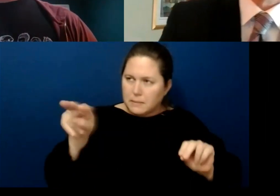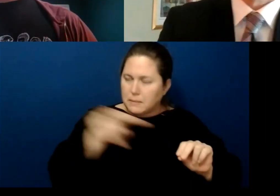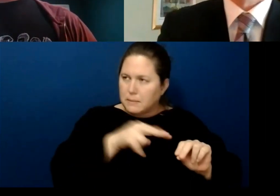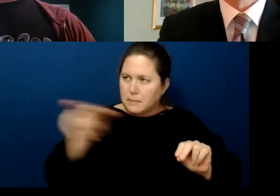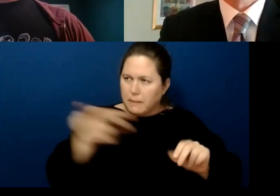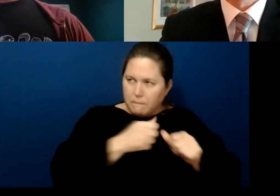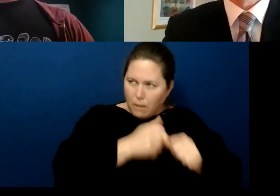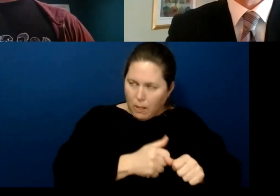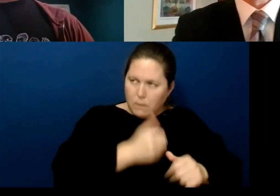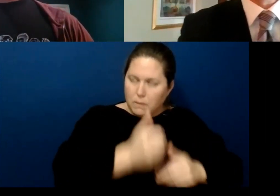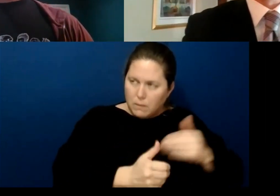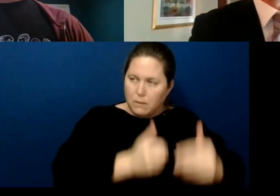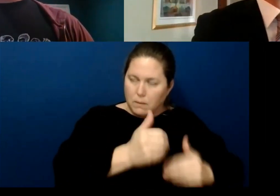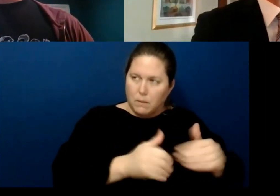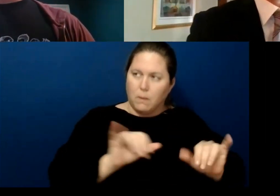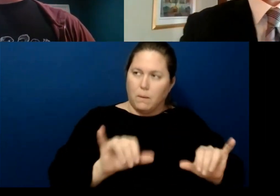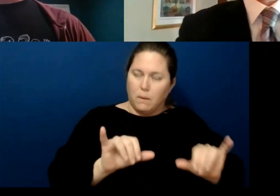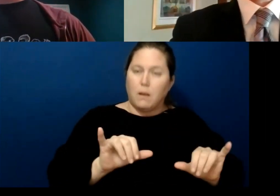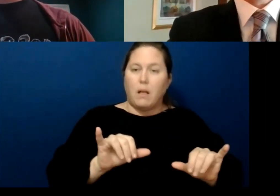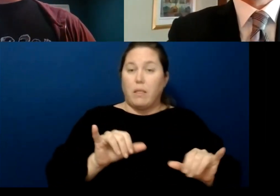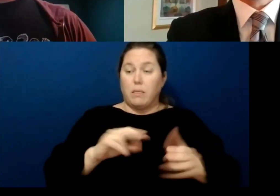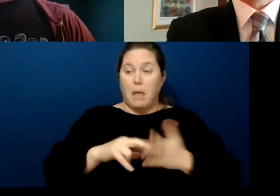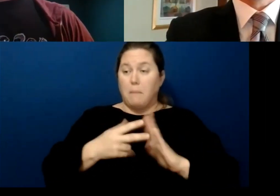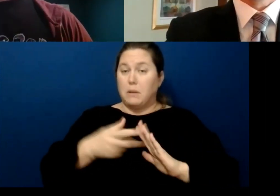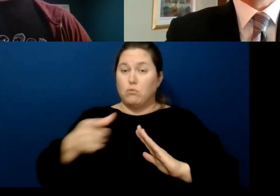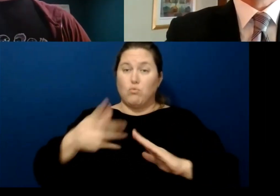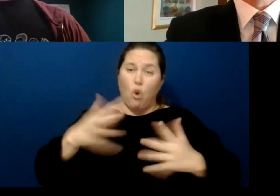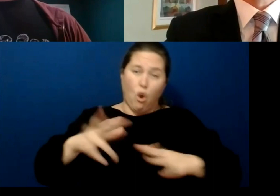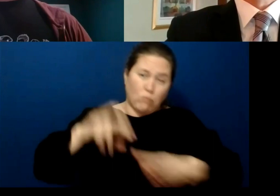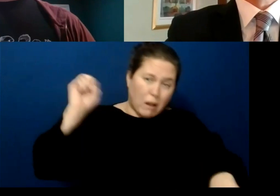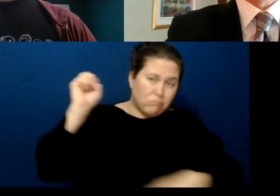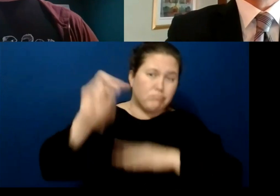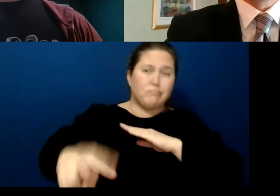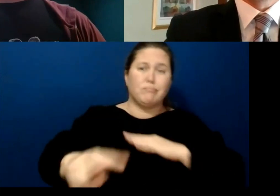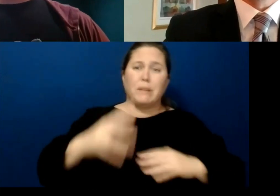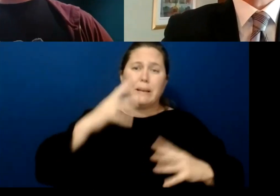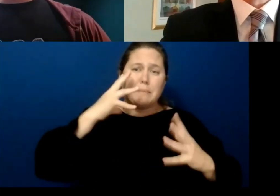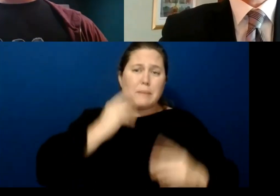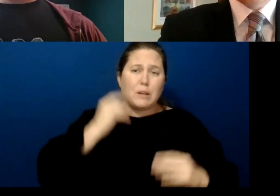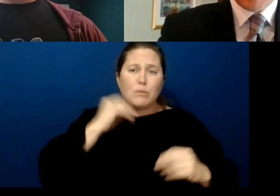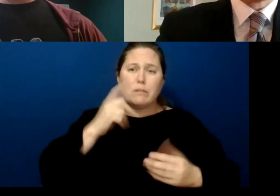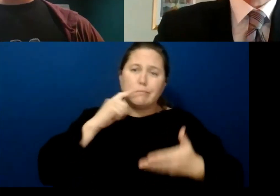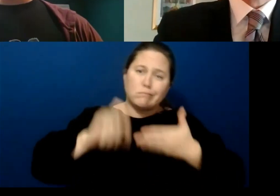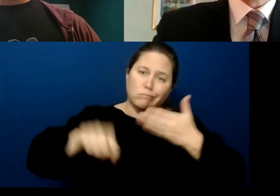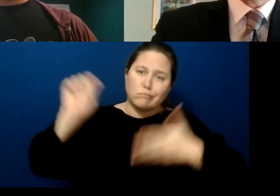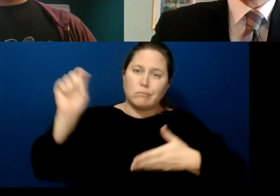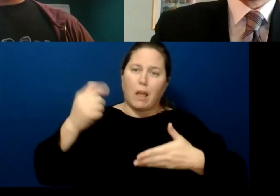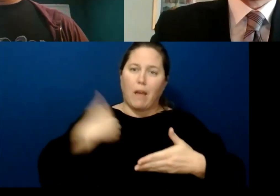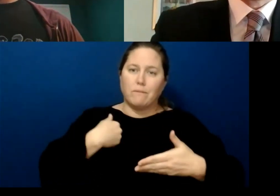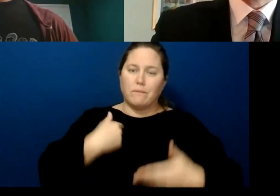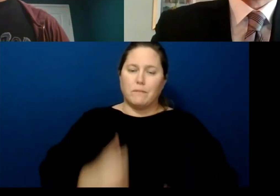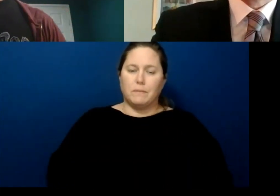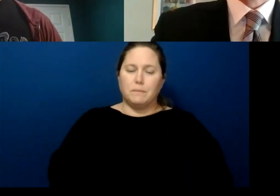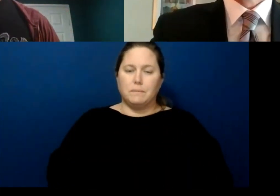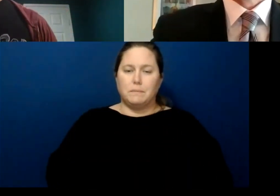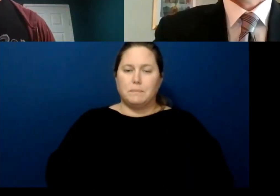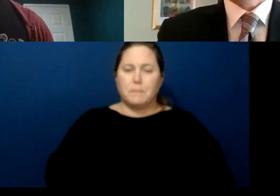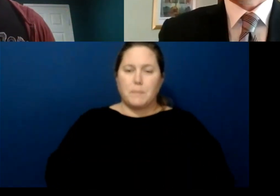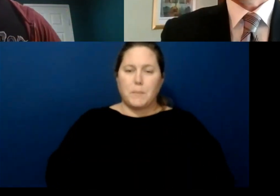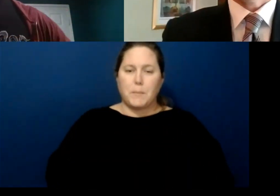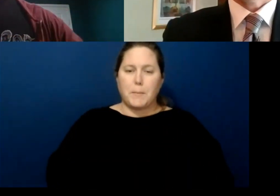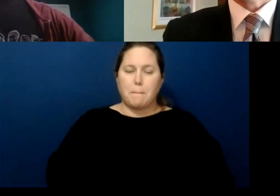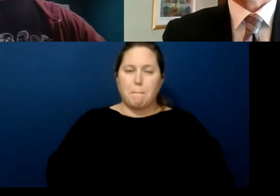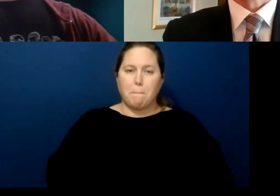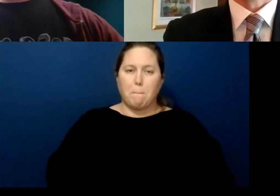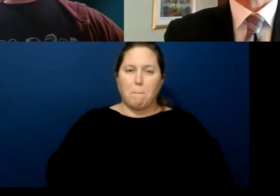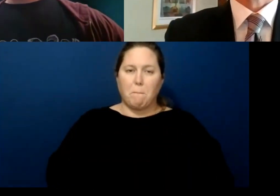would put you way far ahead of other people who just say, I'm interested in video games, I want to get a job. That's great. And that